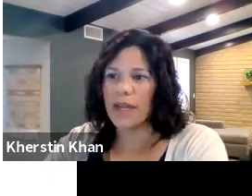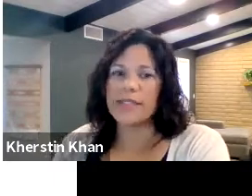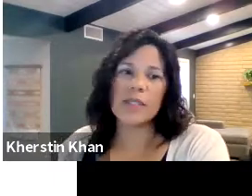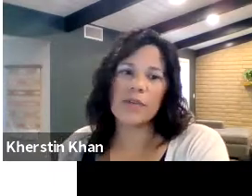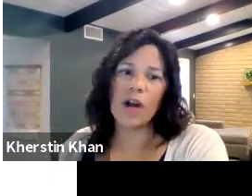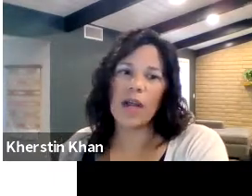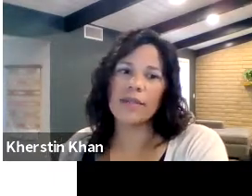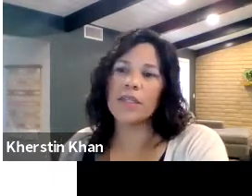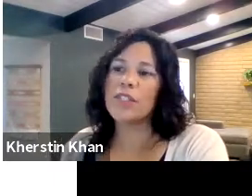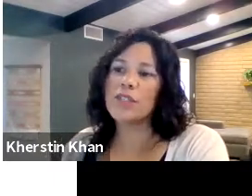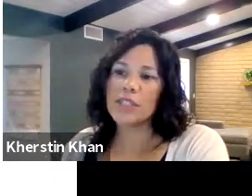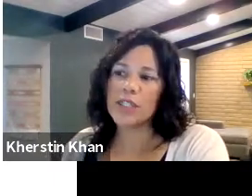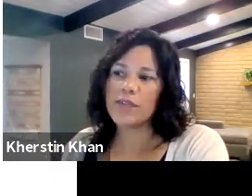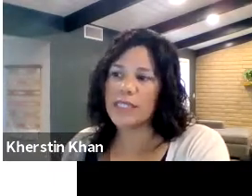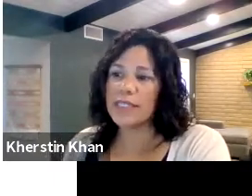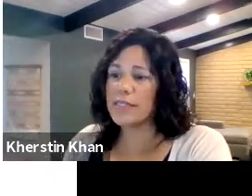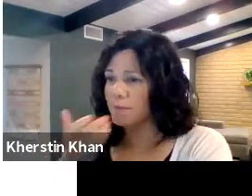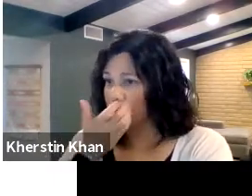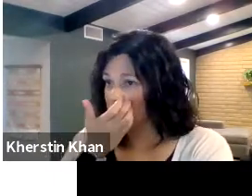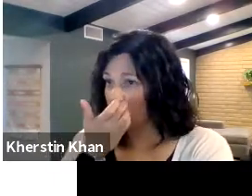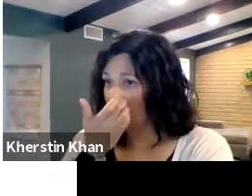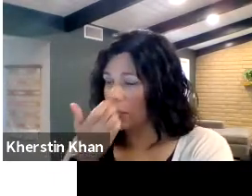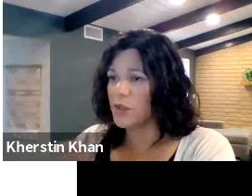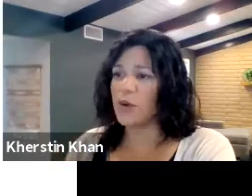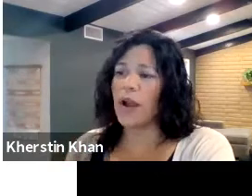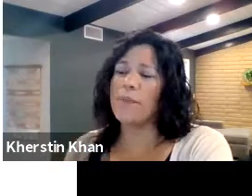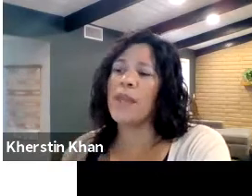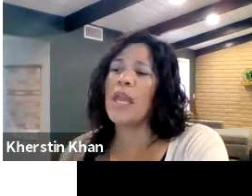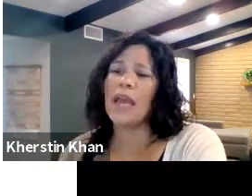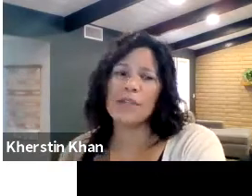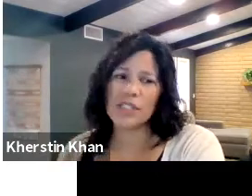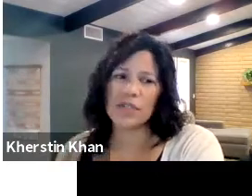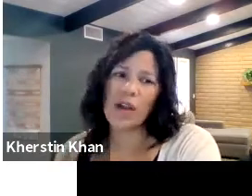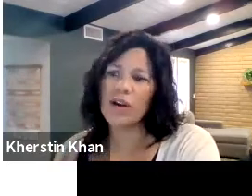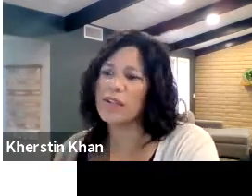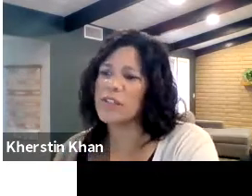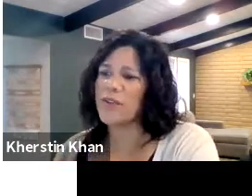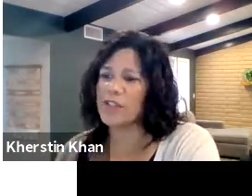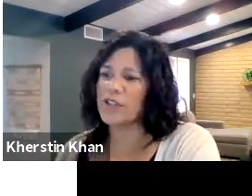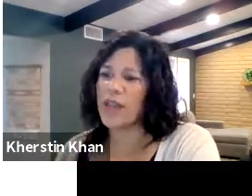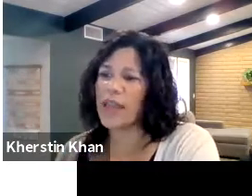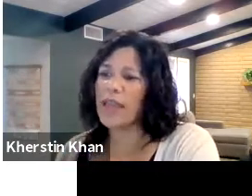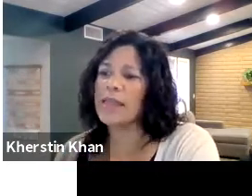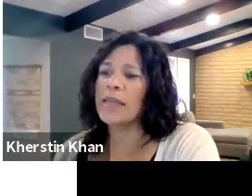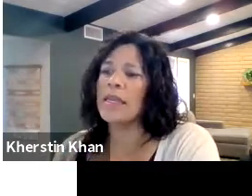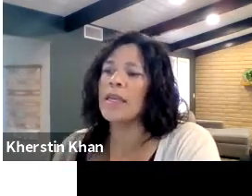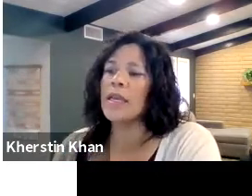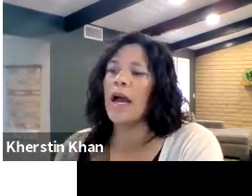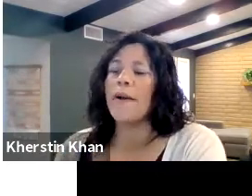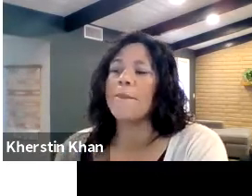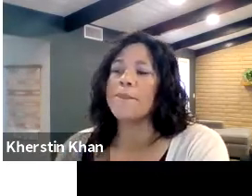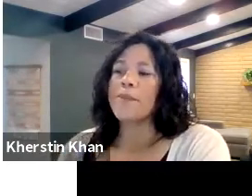different areas. So we've got student services, so admissions and records, financial aid,